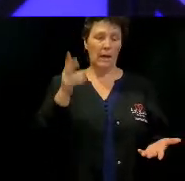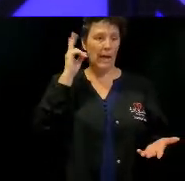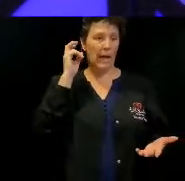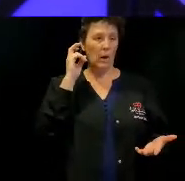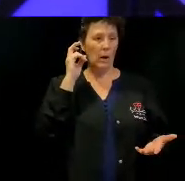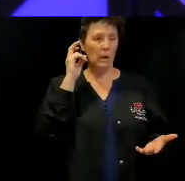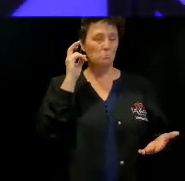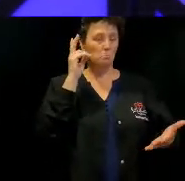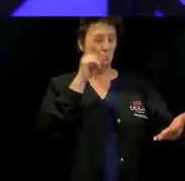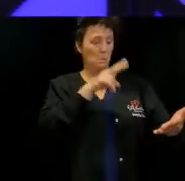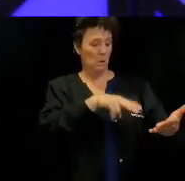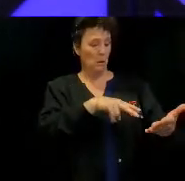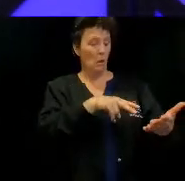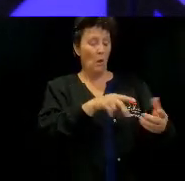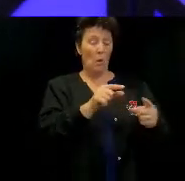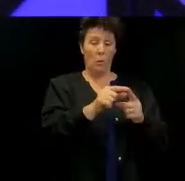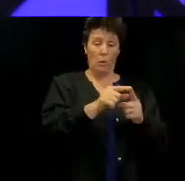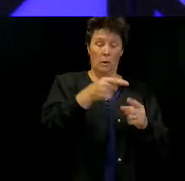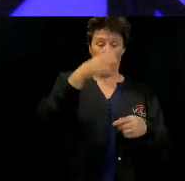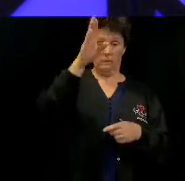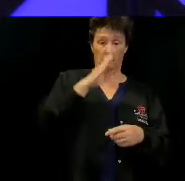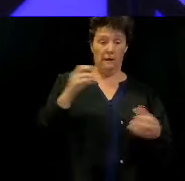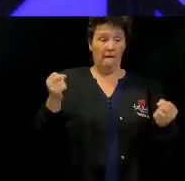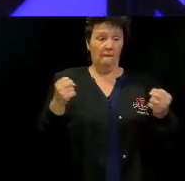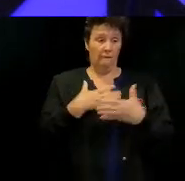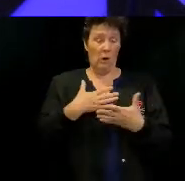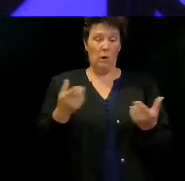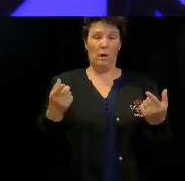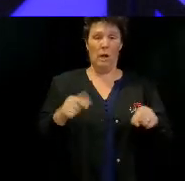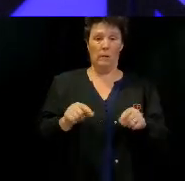what? Fear comes by hearing.